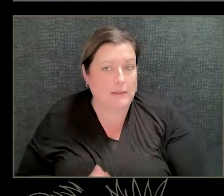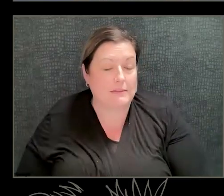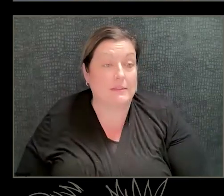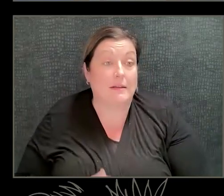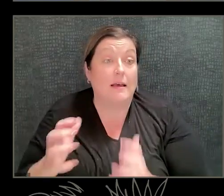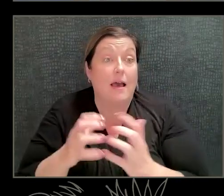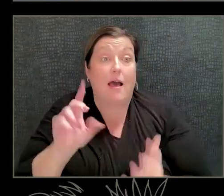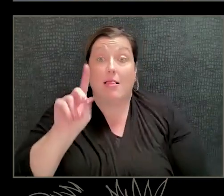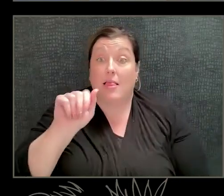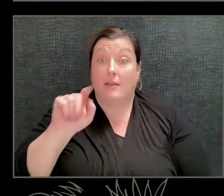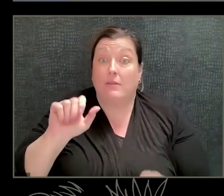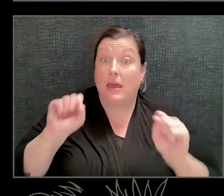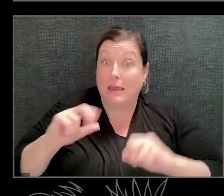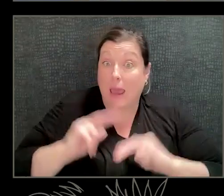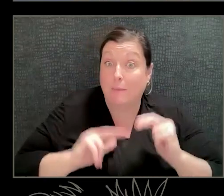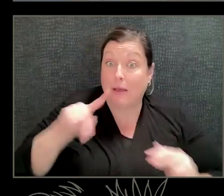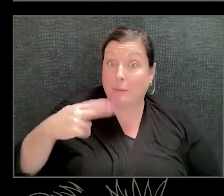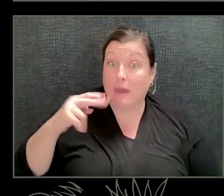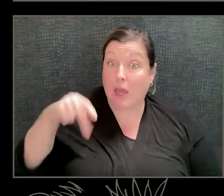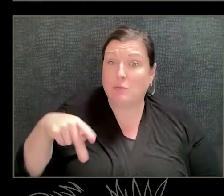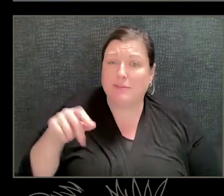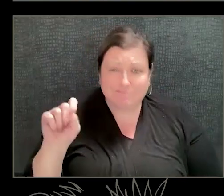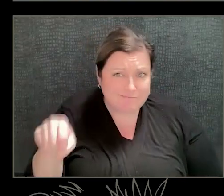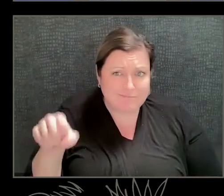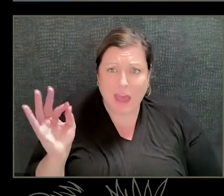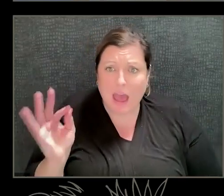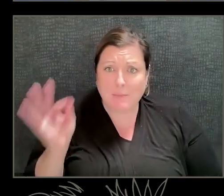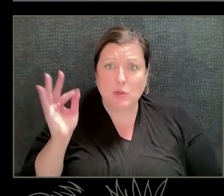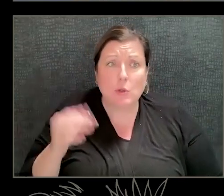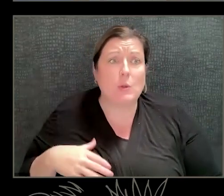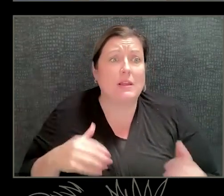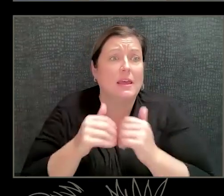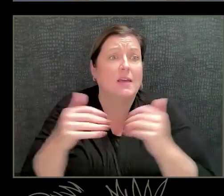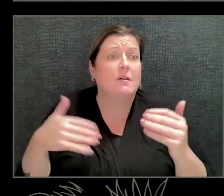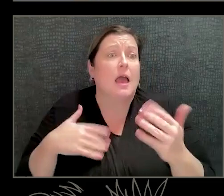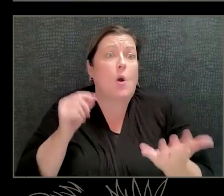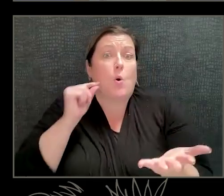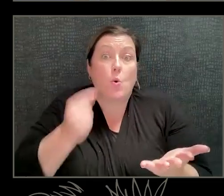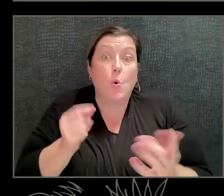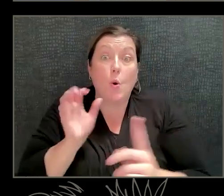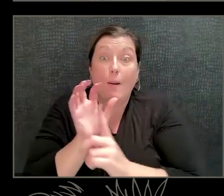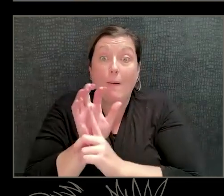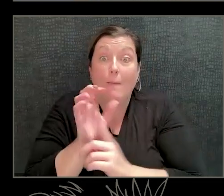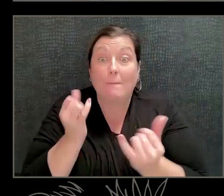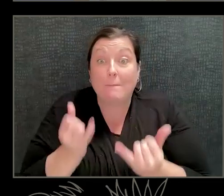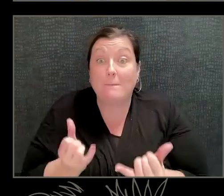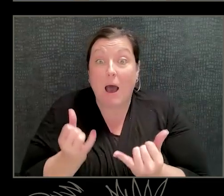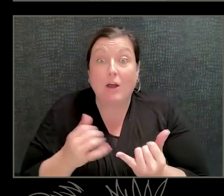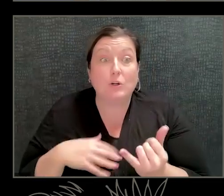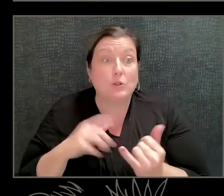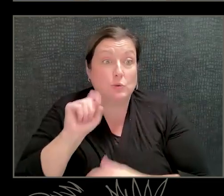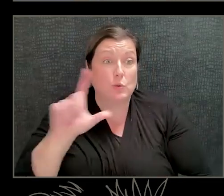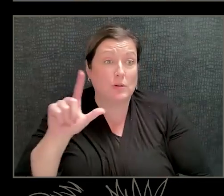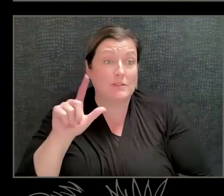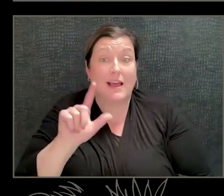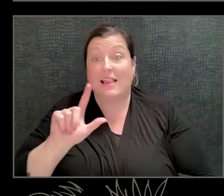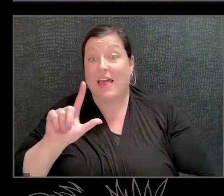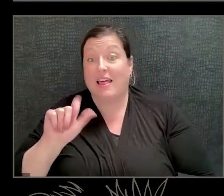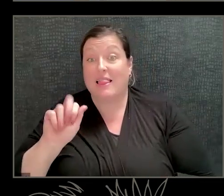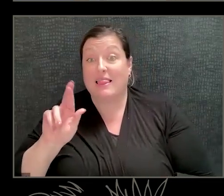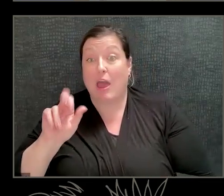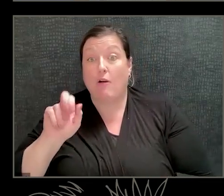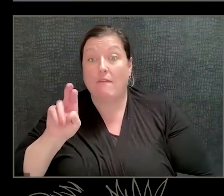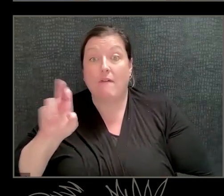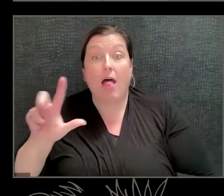we build that in PHP? Absolutely. Even without cool, modern PHP tools like Laravel, you could totally build that in old school